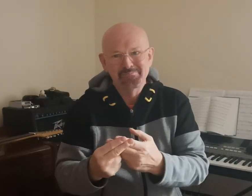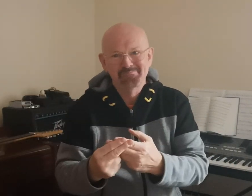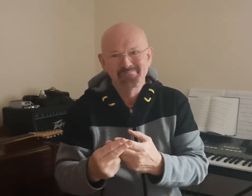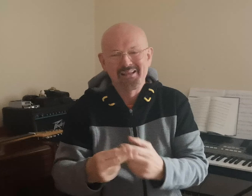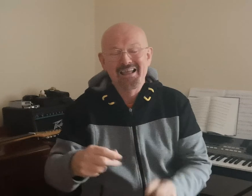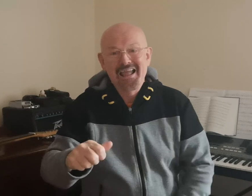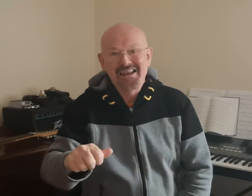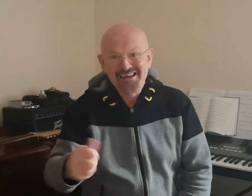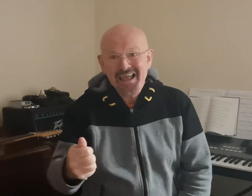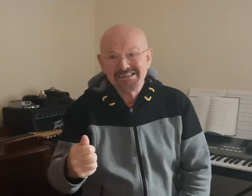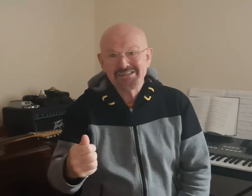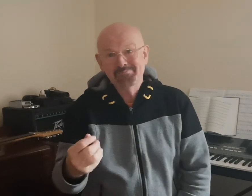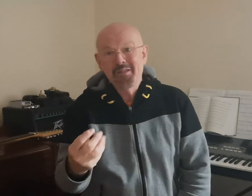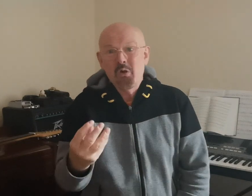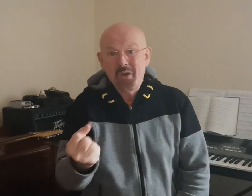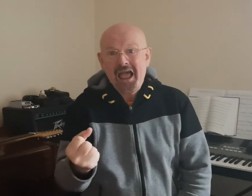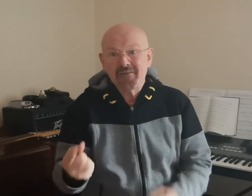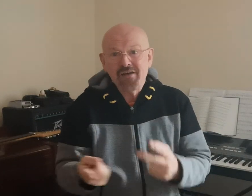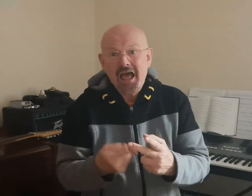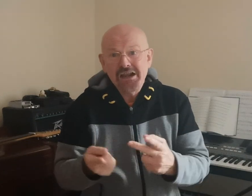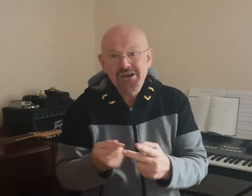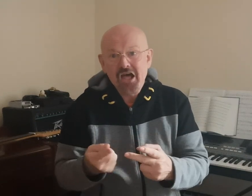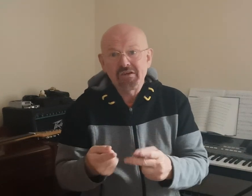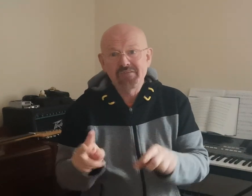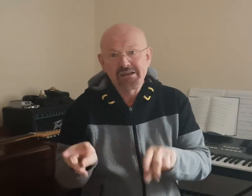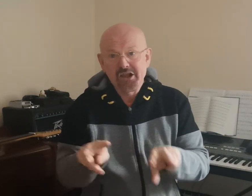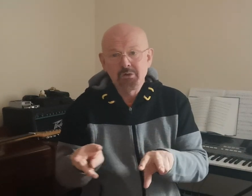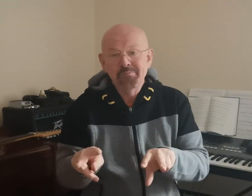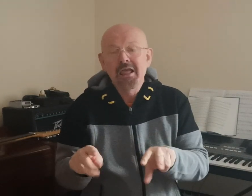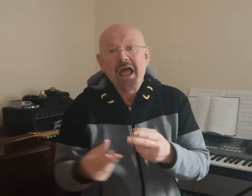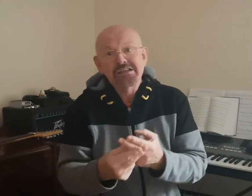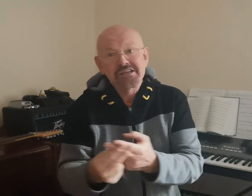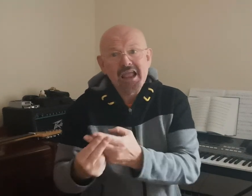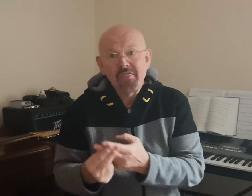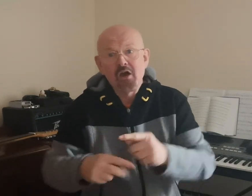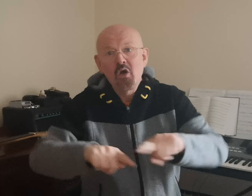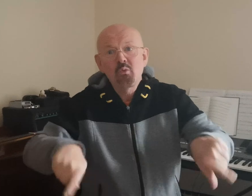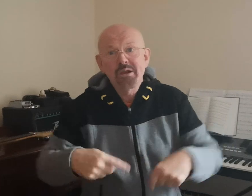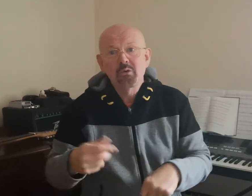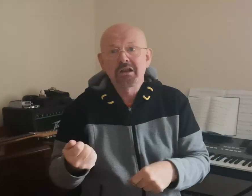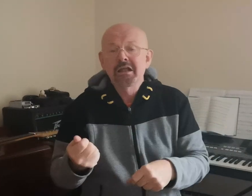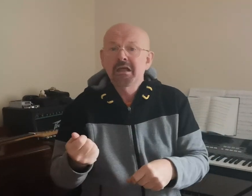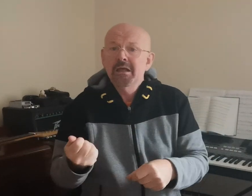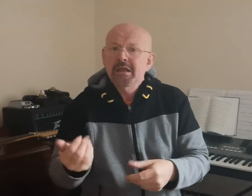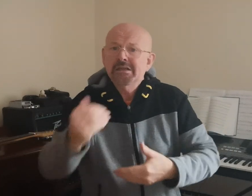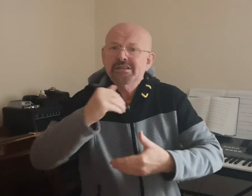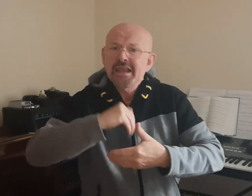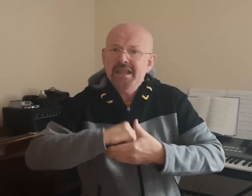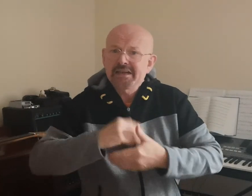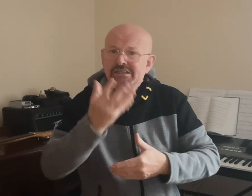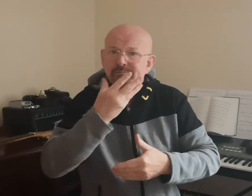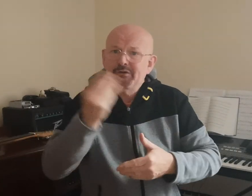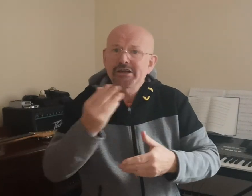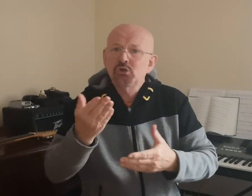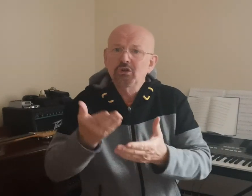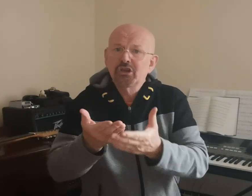together. Next, we have another video, and together we will take